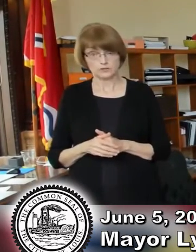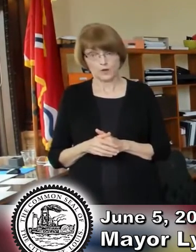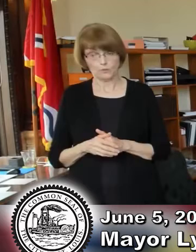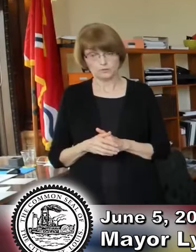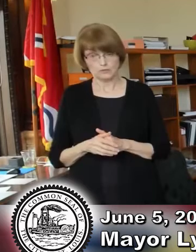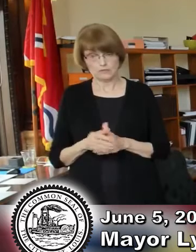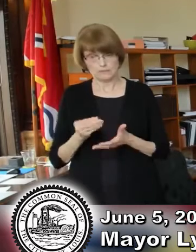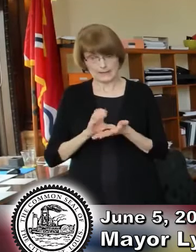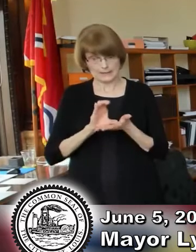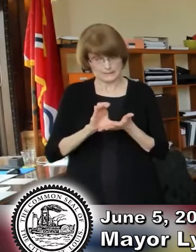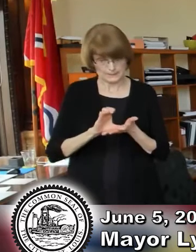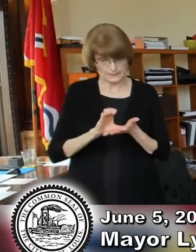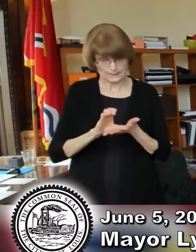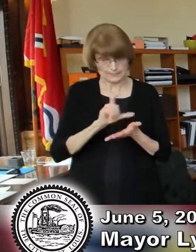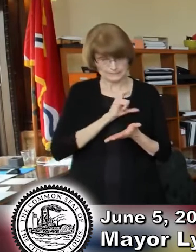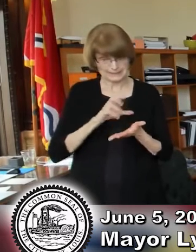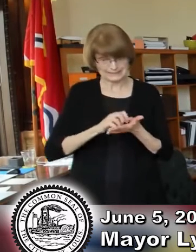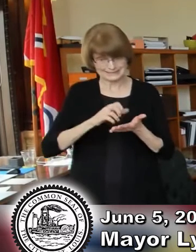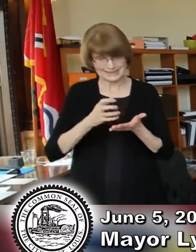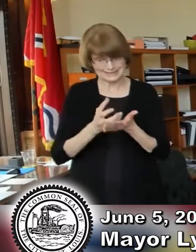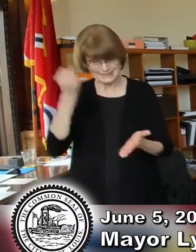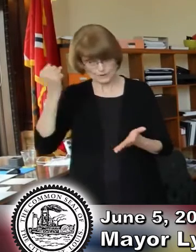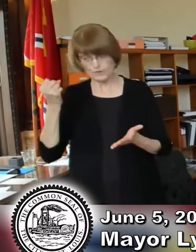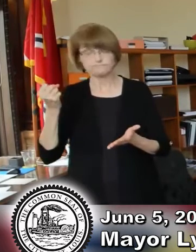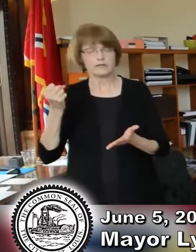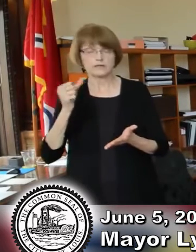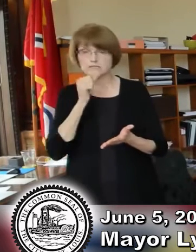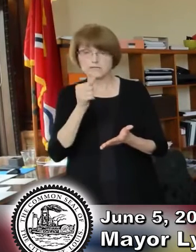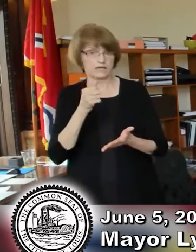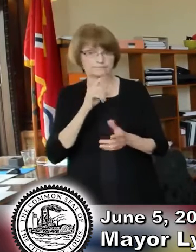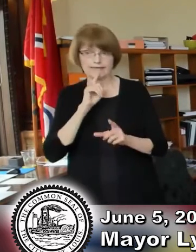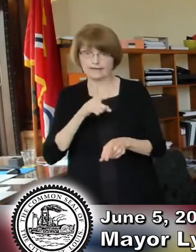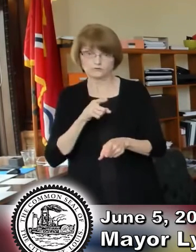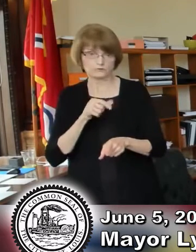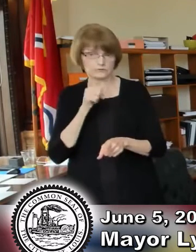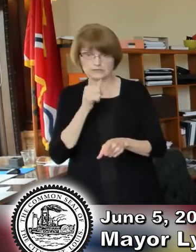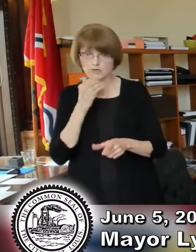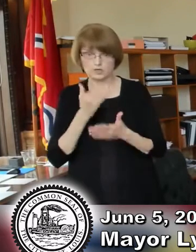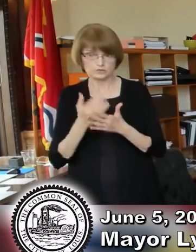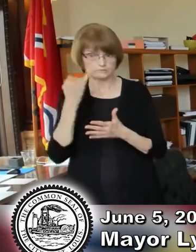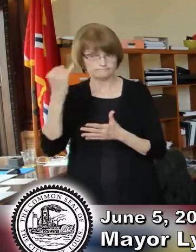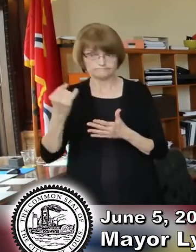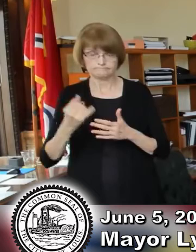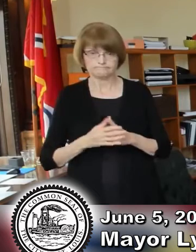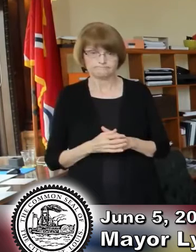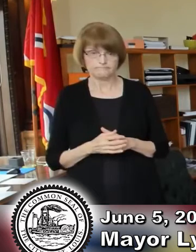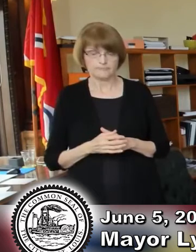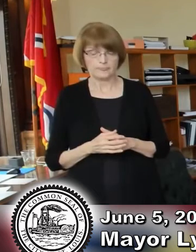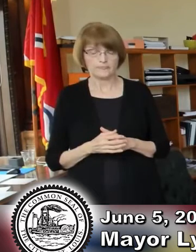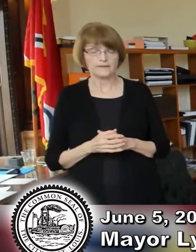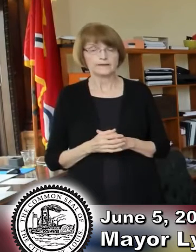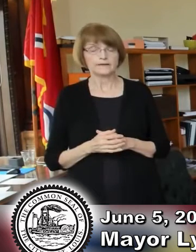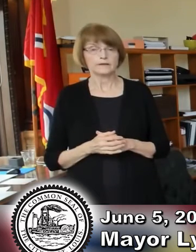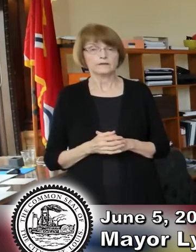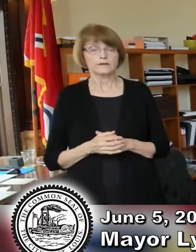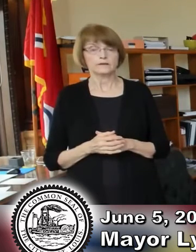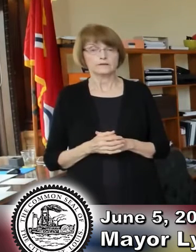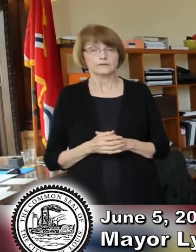the police department is the answer, frankly. We know